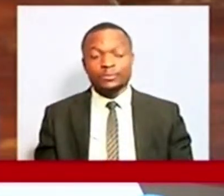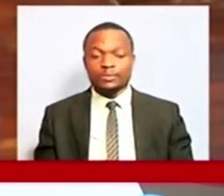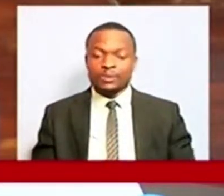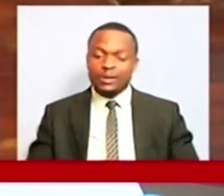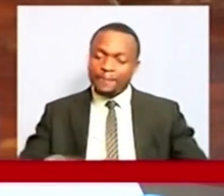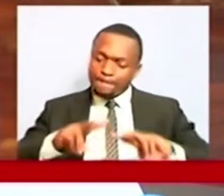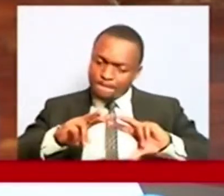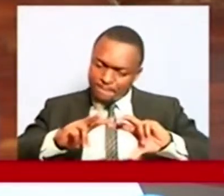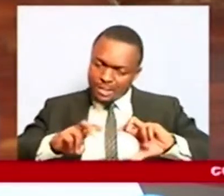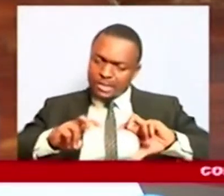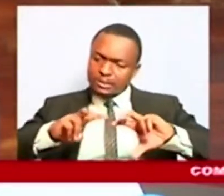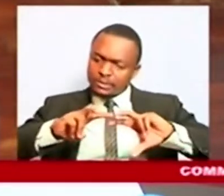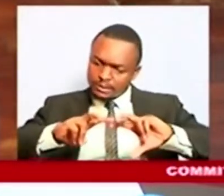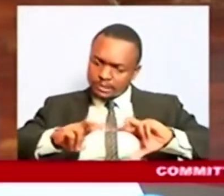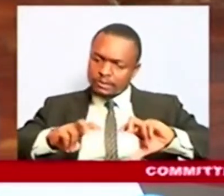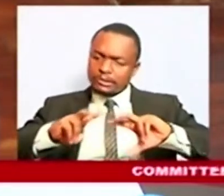scrutiny